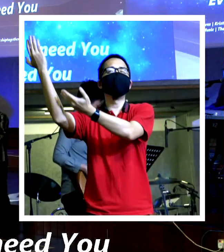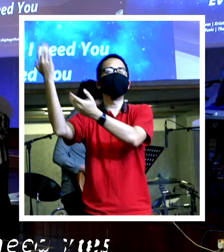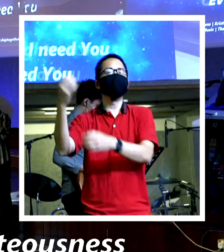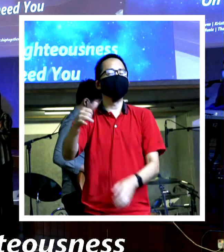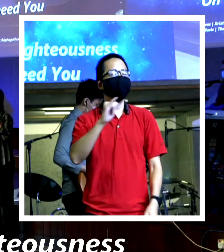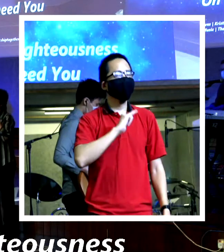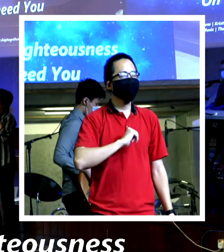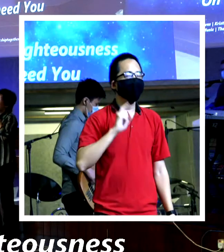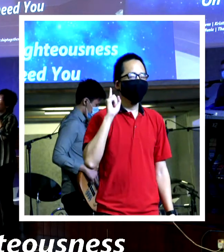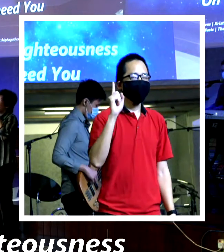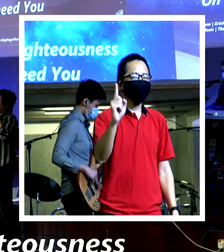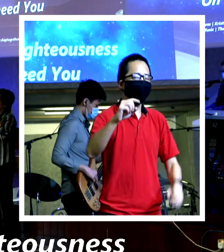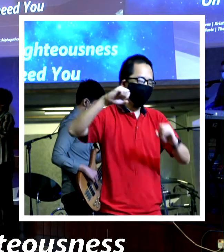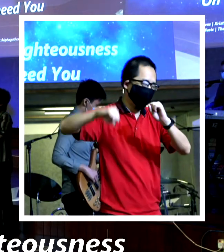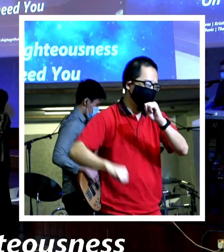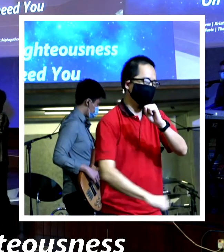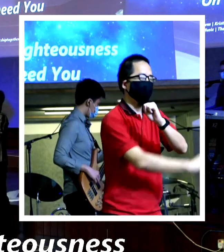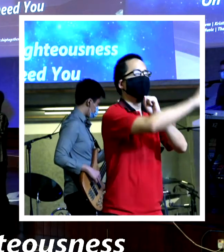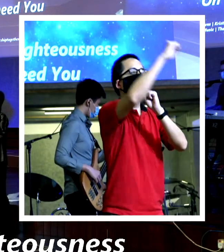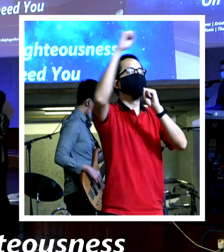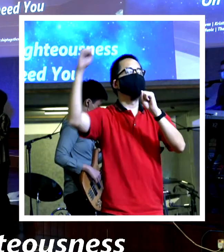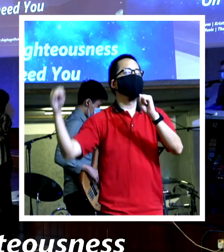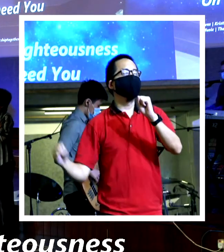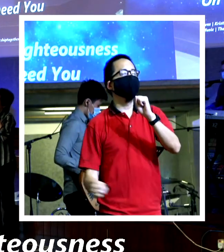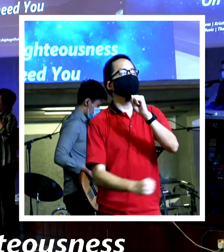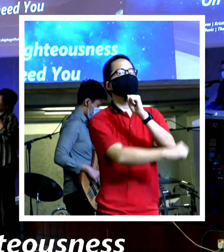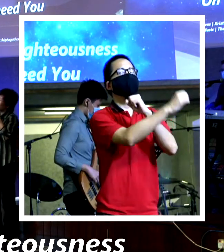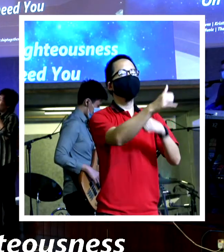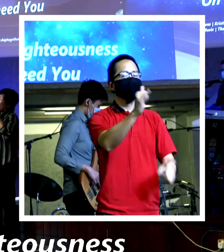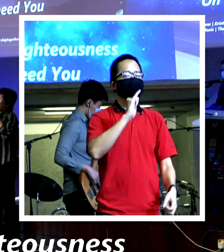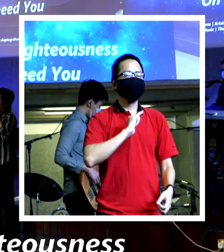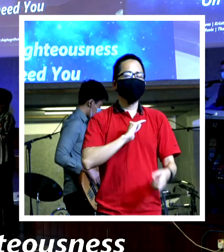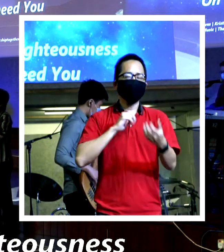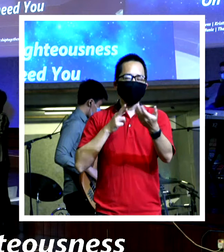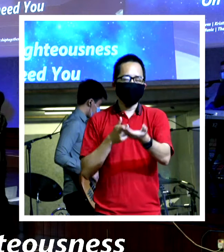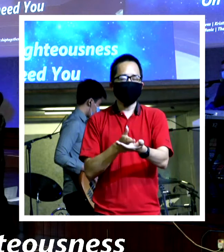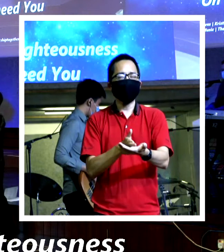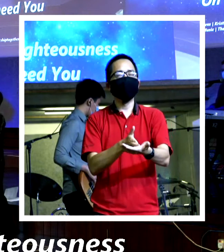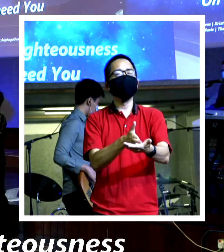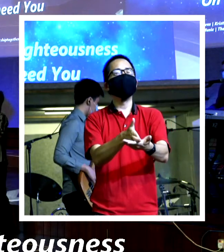need you. My one defense, my